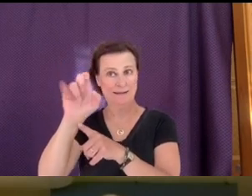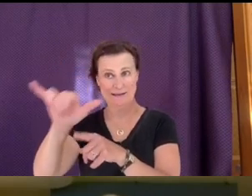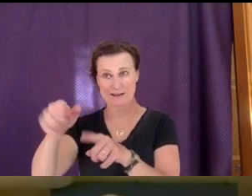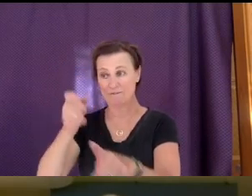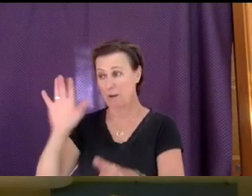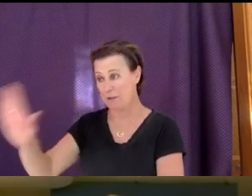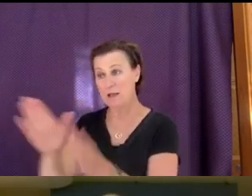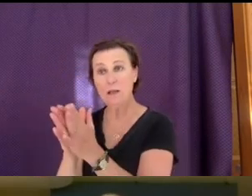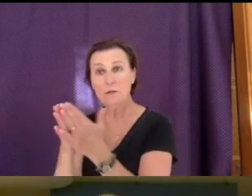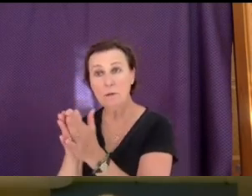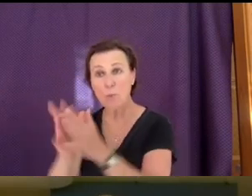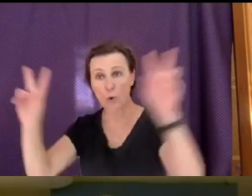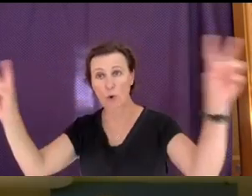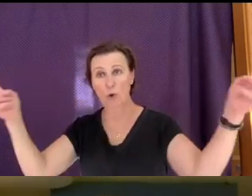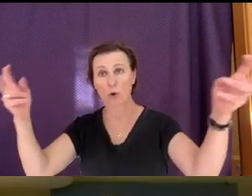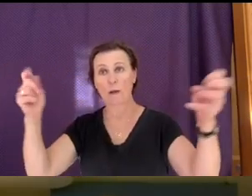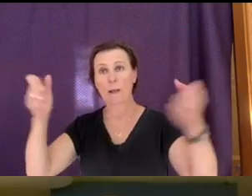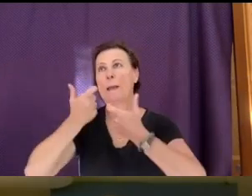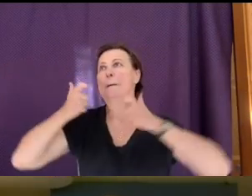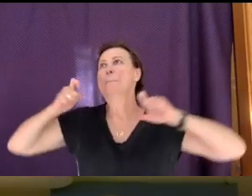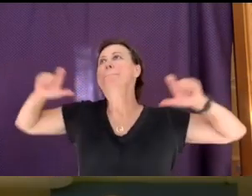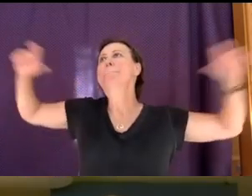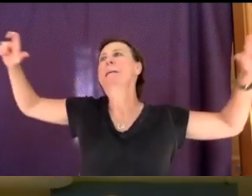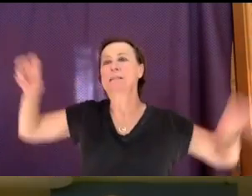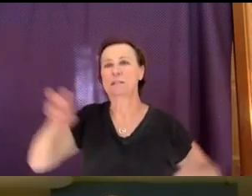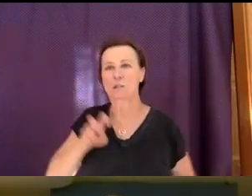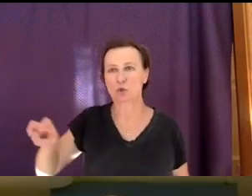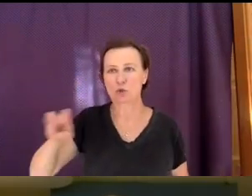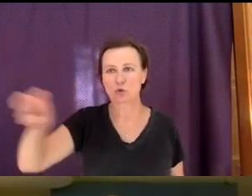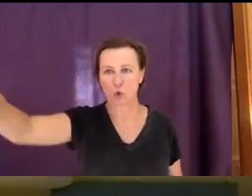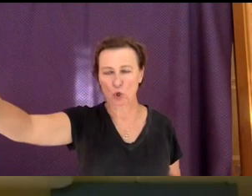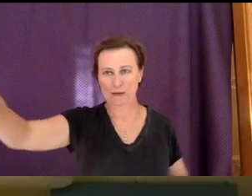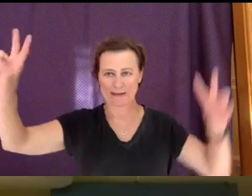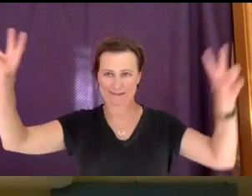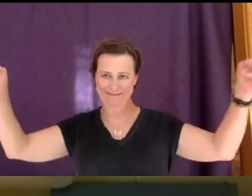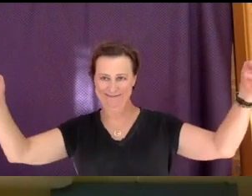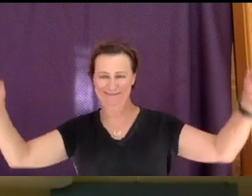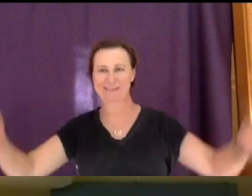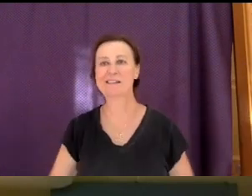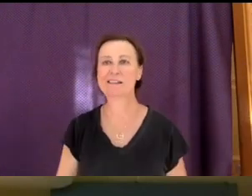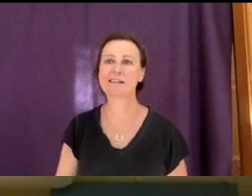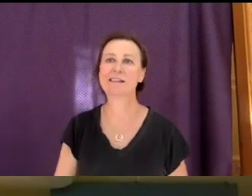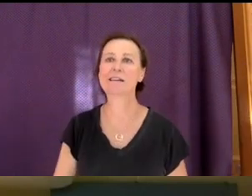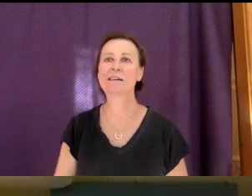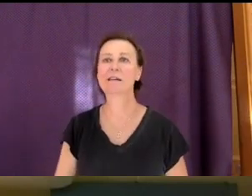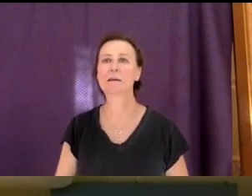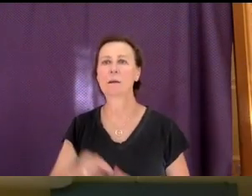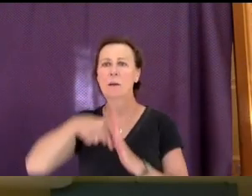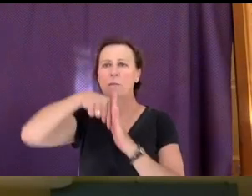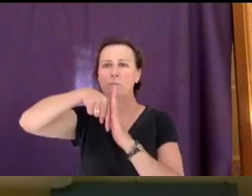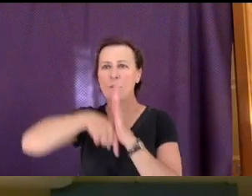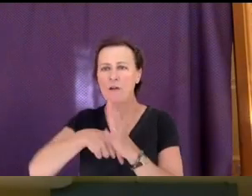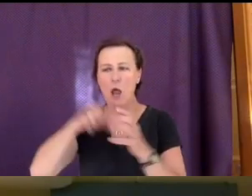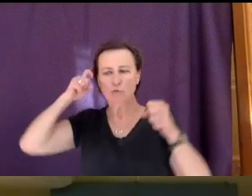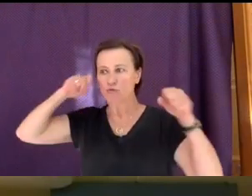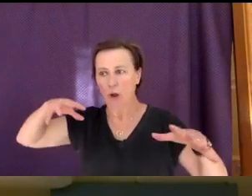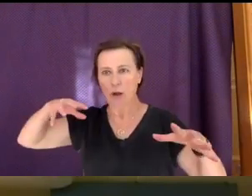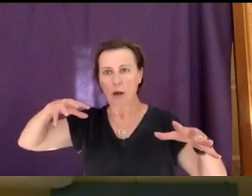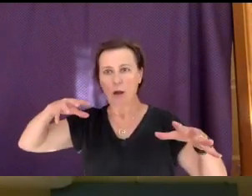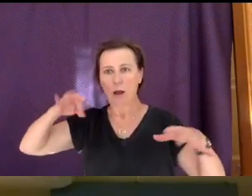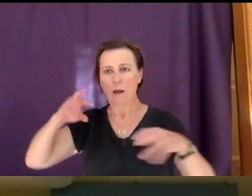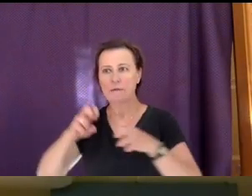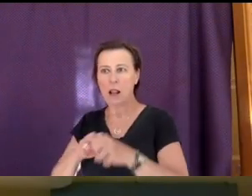The Immense Journey. The profound shock of the leap